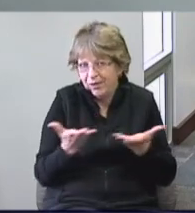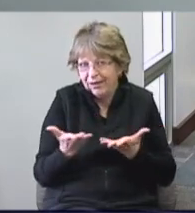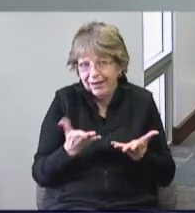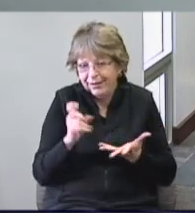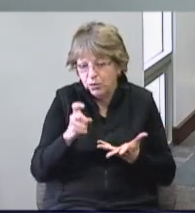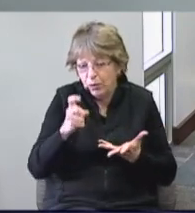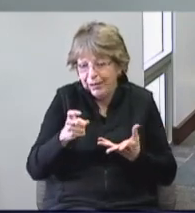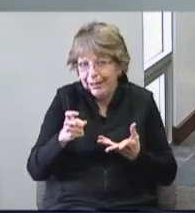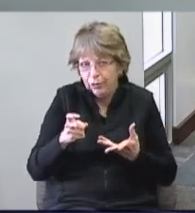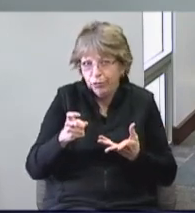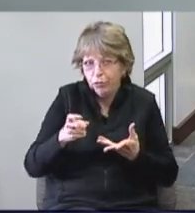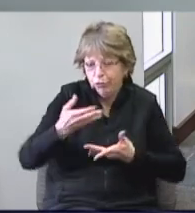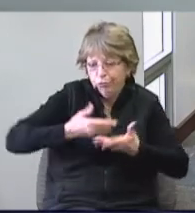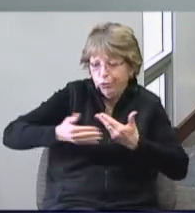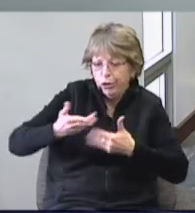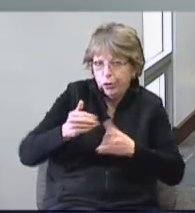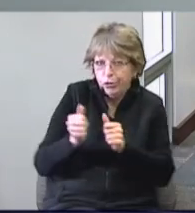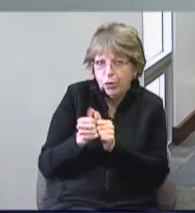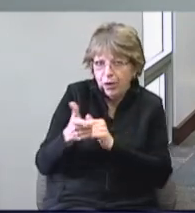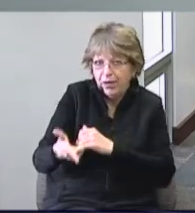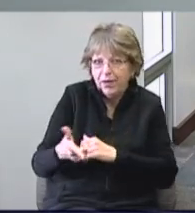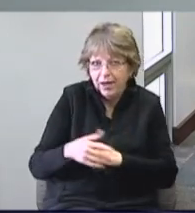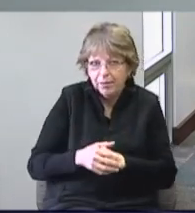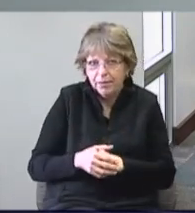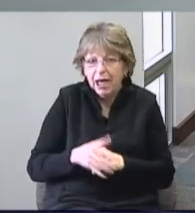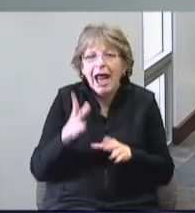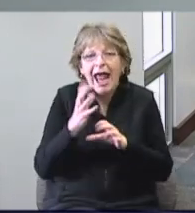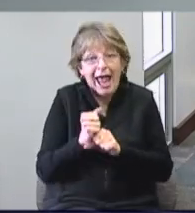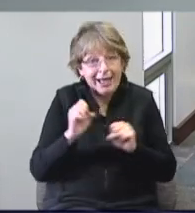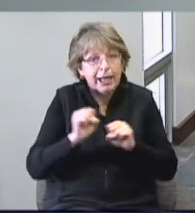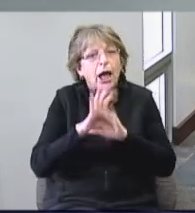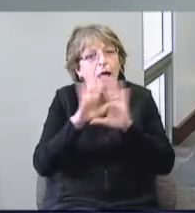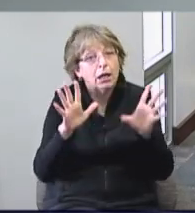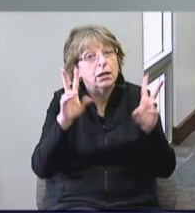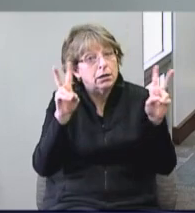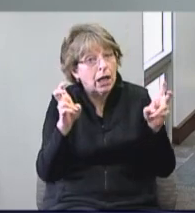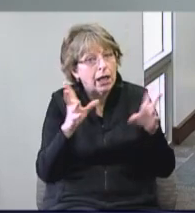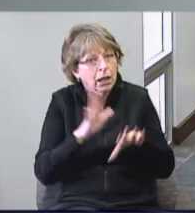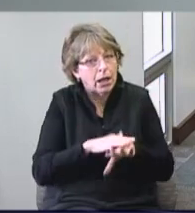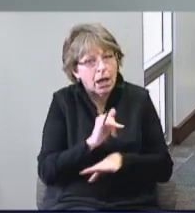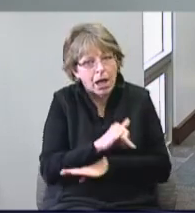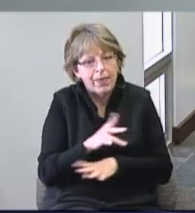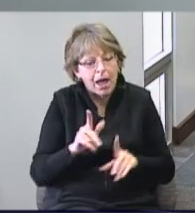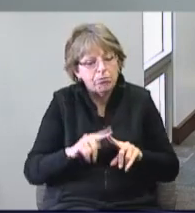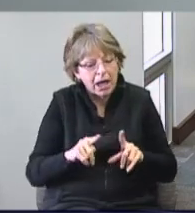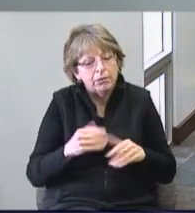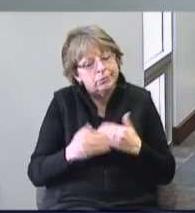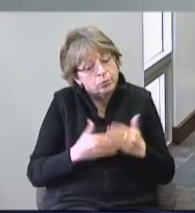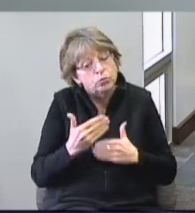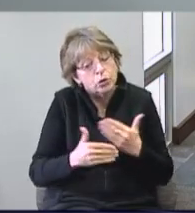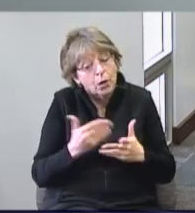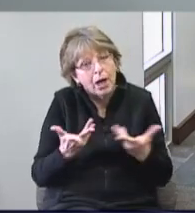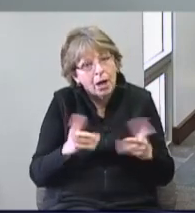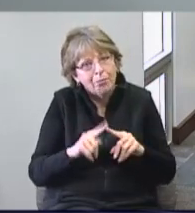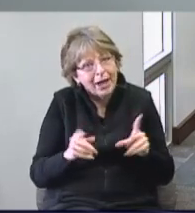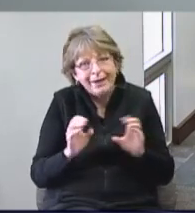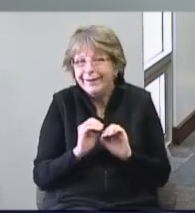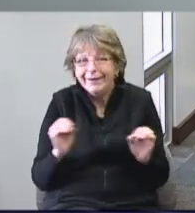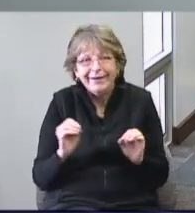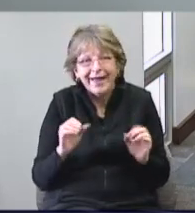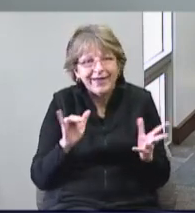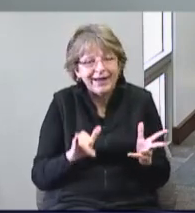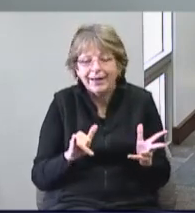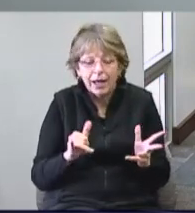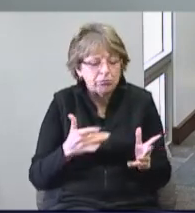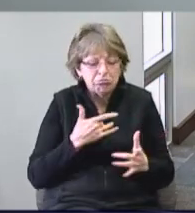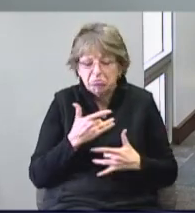to actually deed that property over, clear title, and just things like that. But we're moving forward, and but nothing that would concern